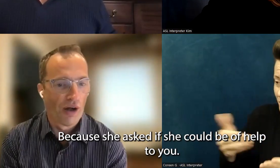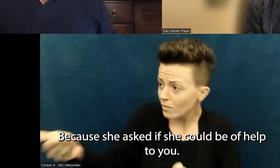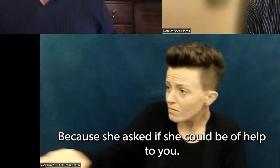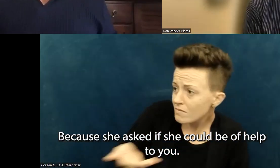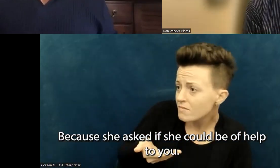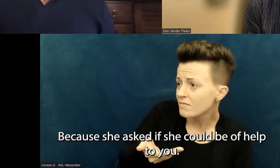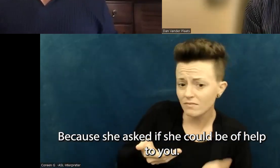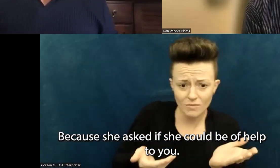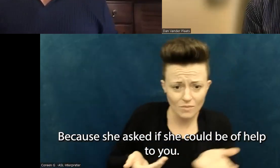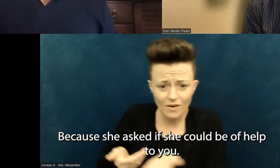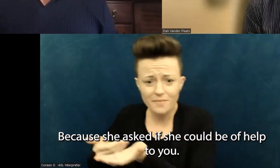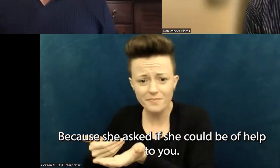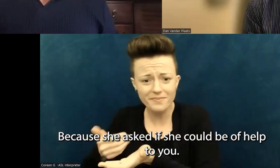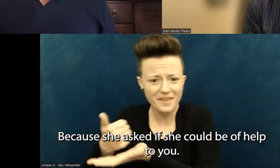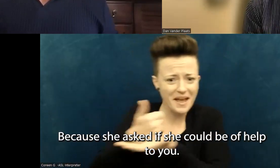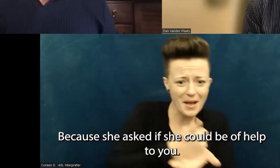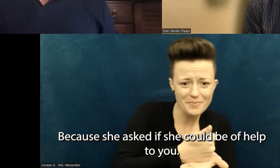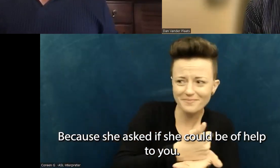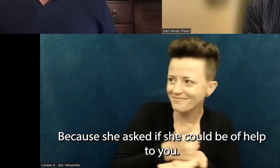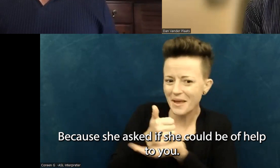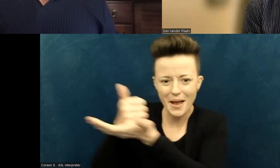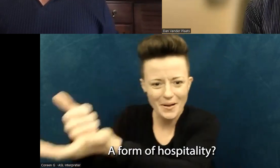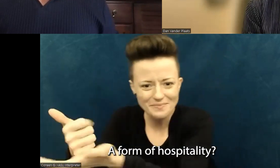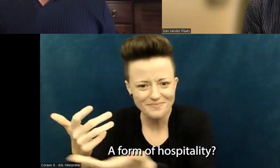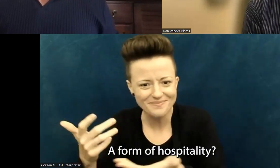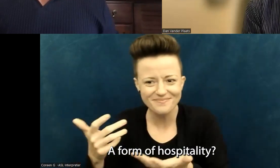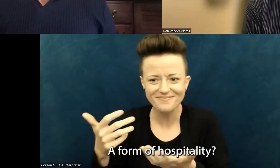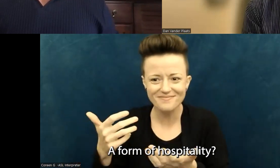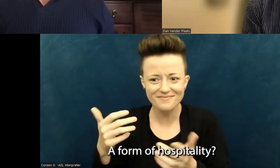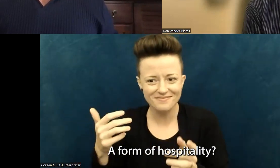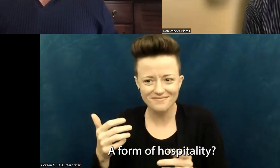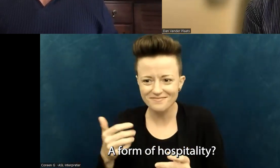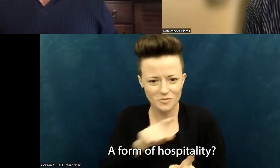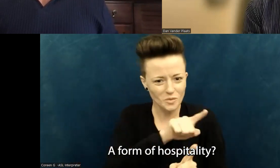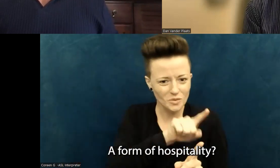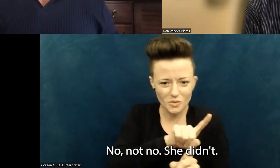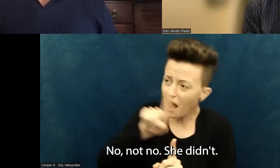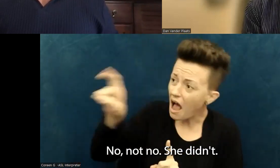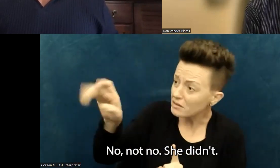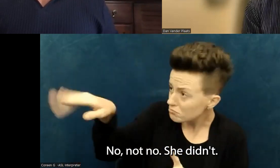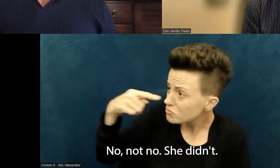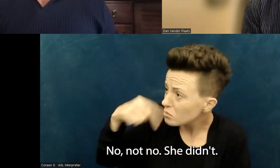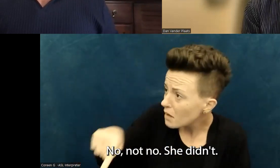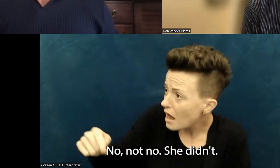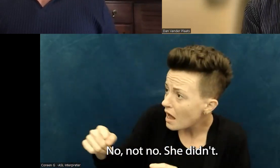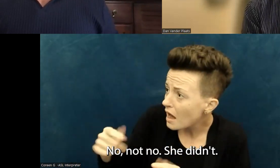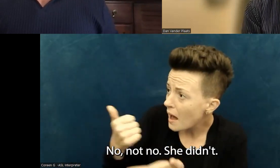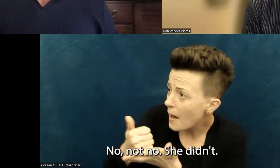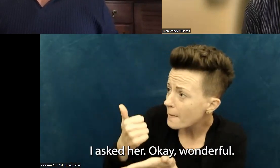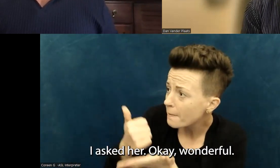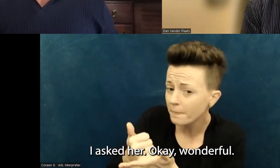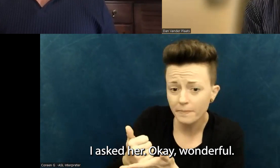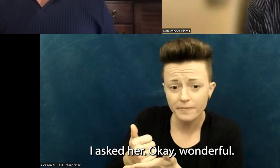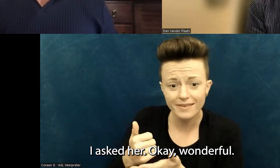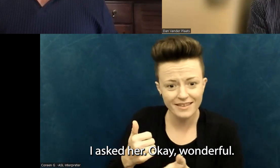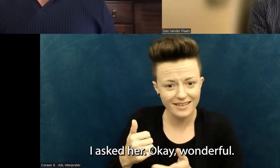she asked if she could be of help to you, a form of hospitality. No, she didn't.